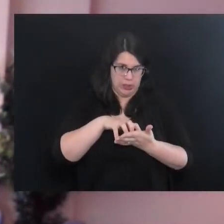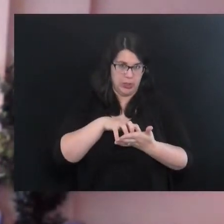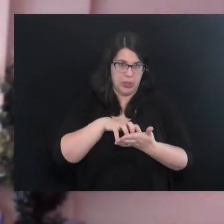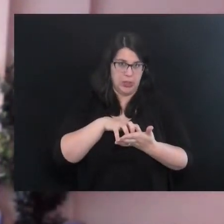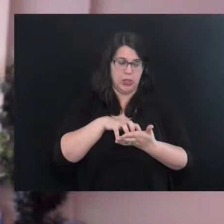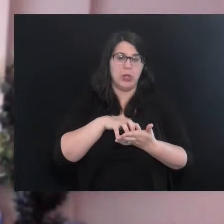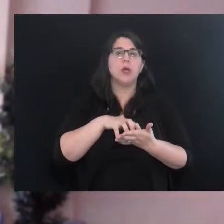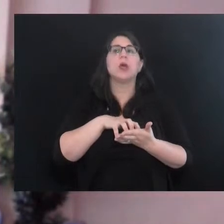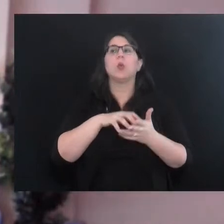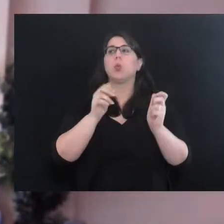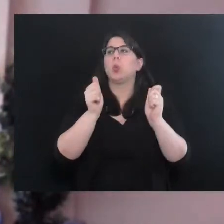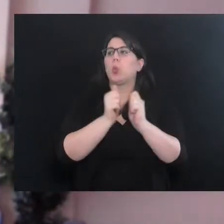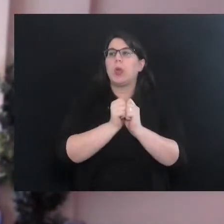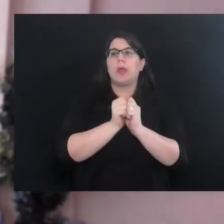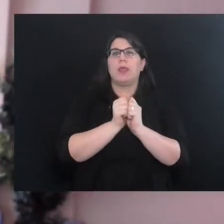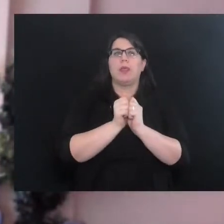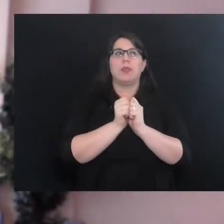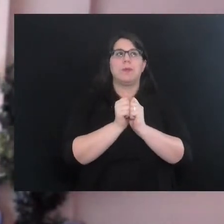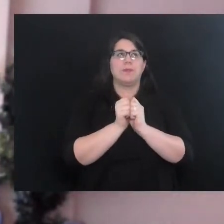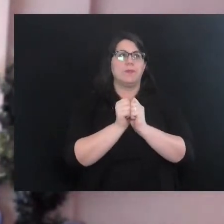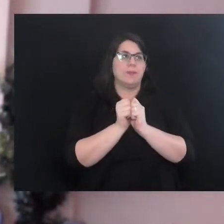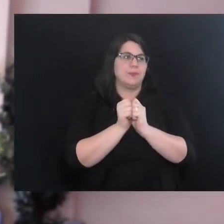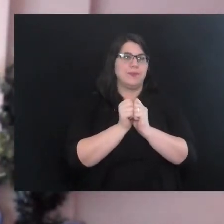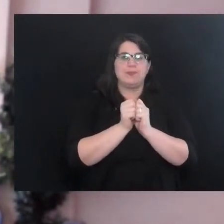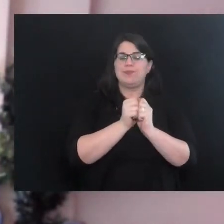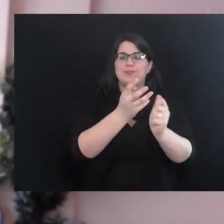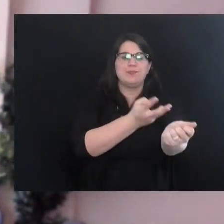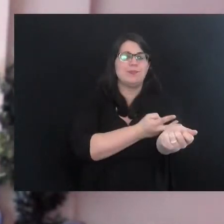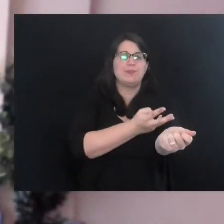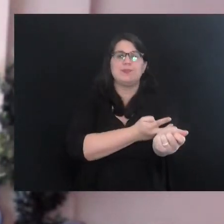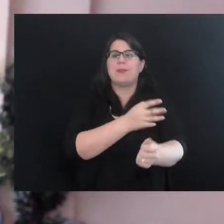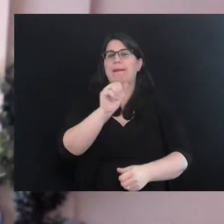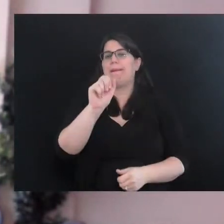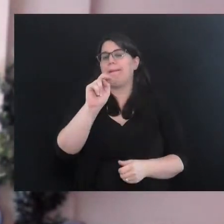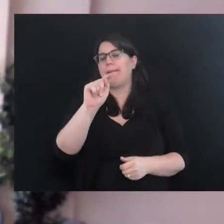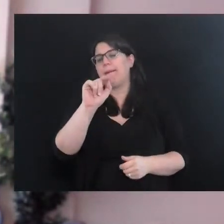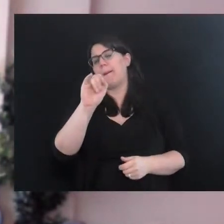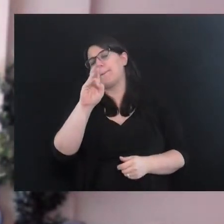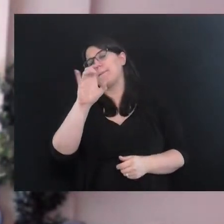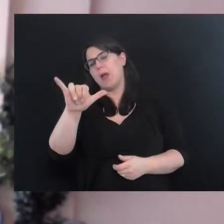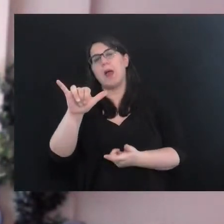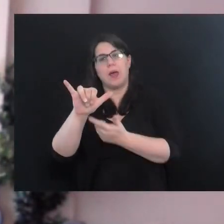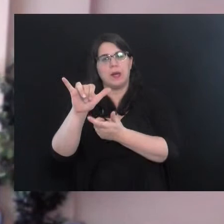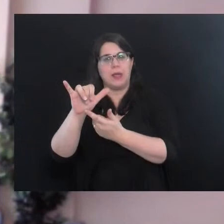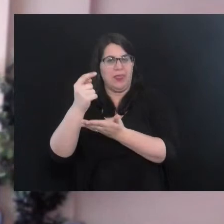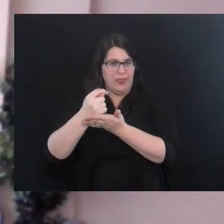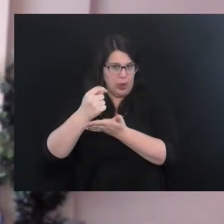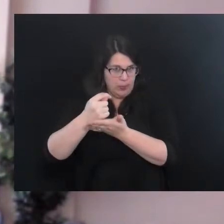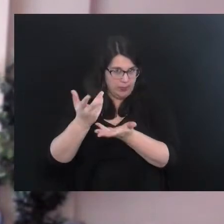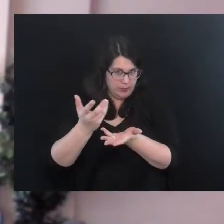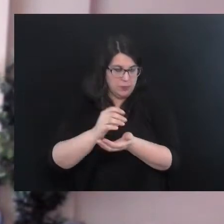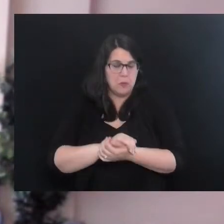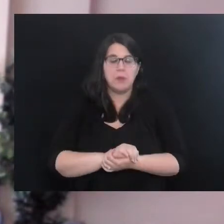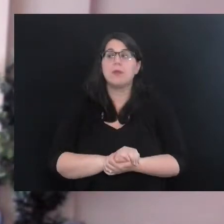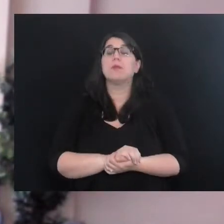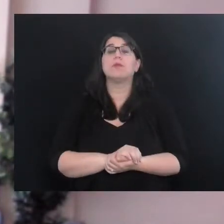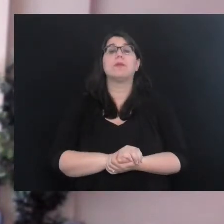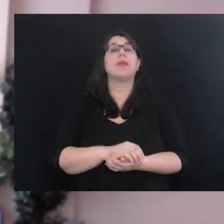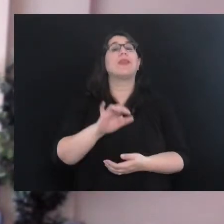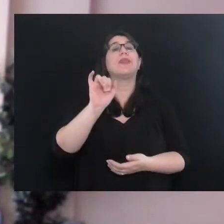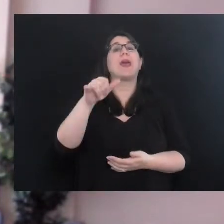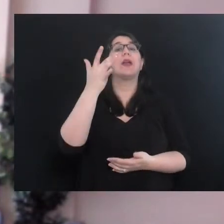getting treated with active, say, antibody therapy. And that has been the thought when we